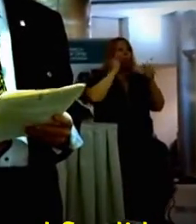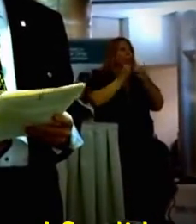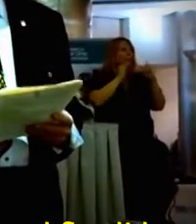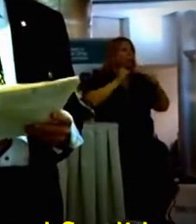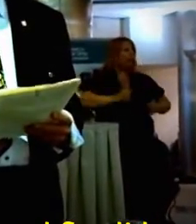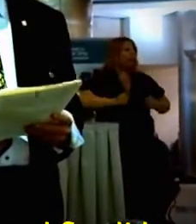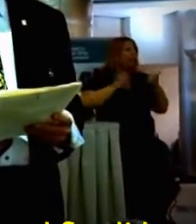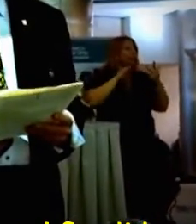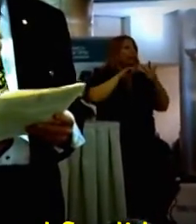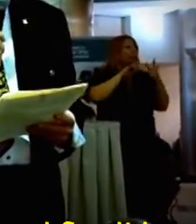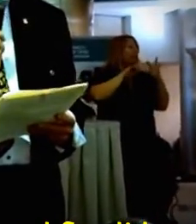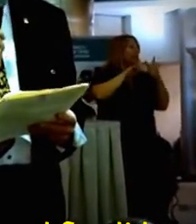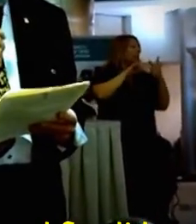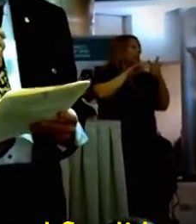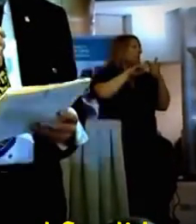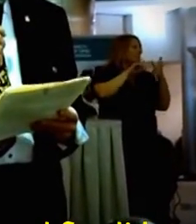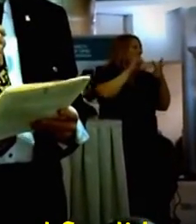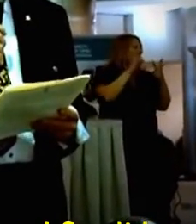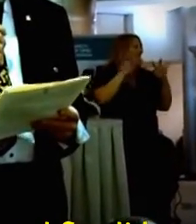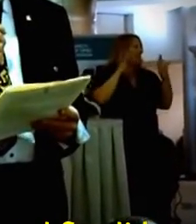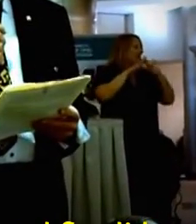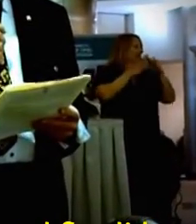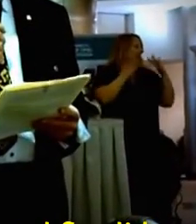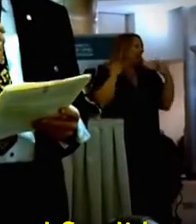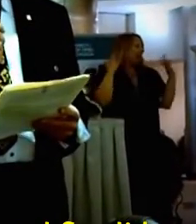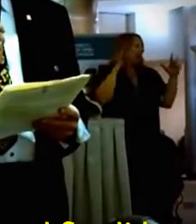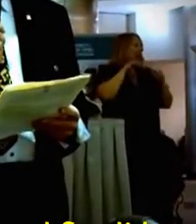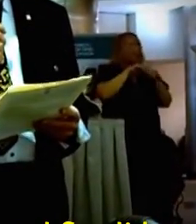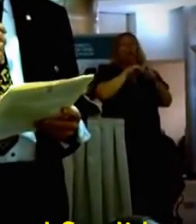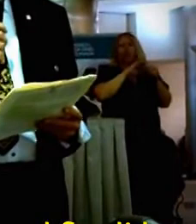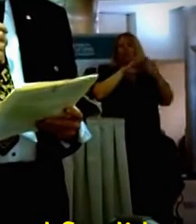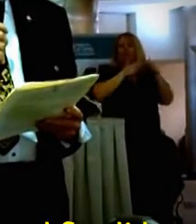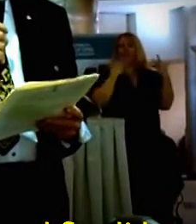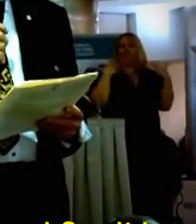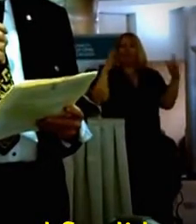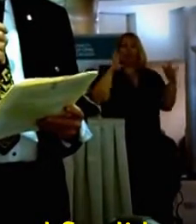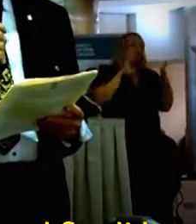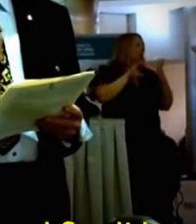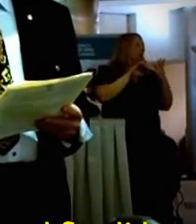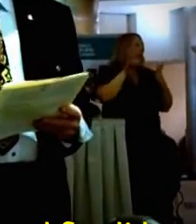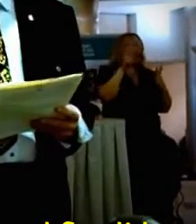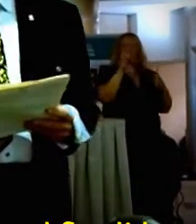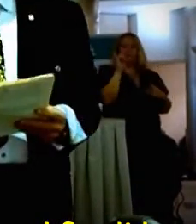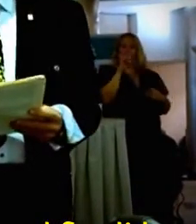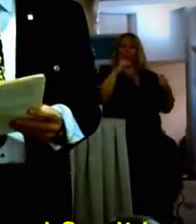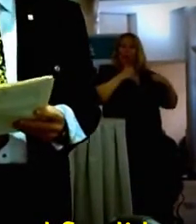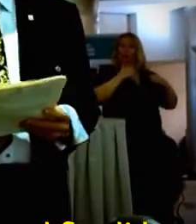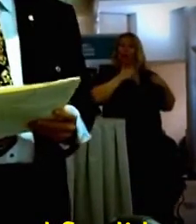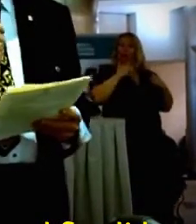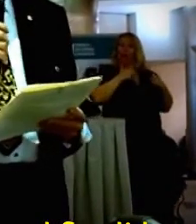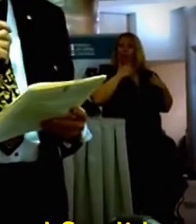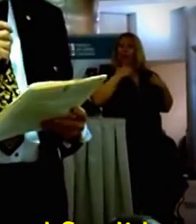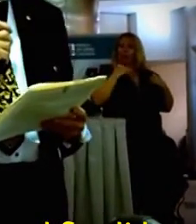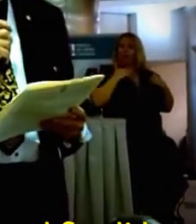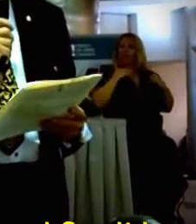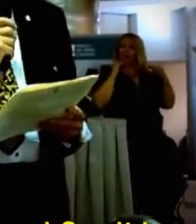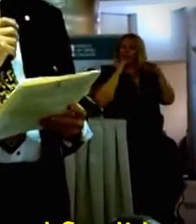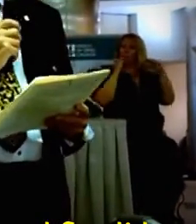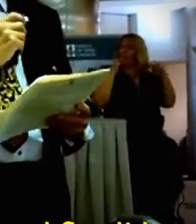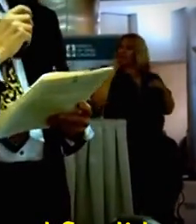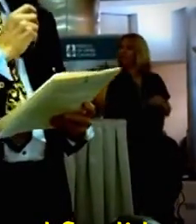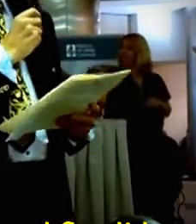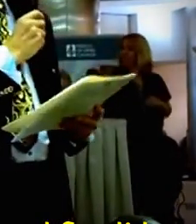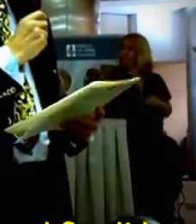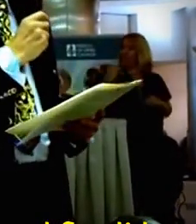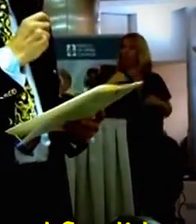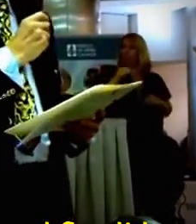City Angels, and Rett syndrome. So I believe I'm just as qualified to speak here as an equal to the four candidates featured by the